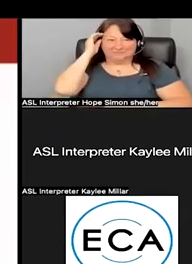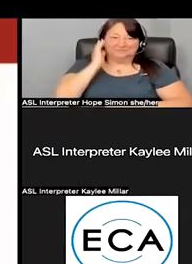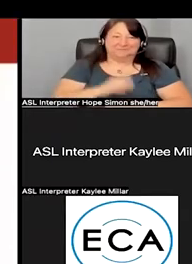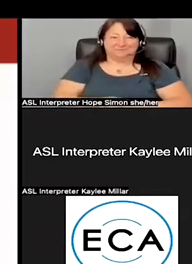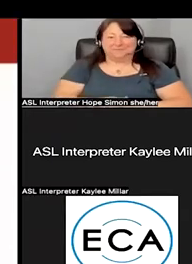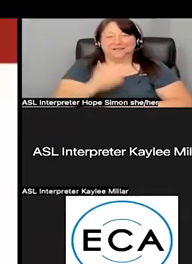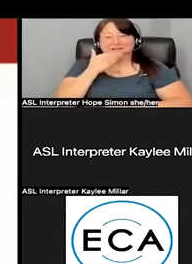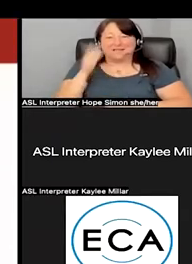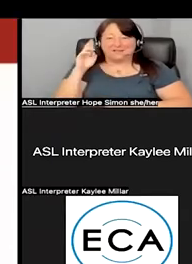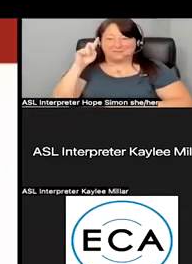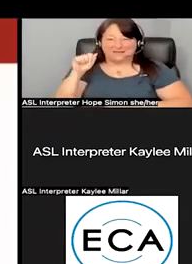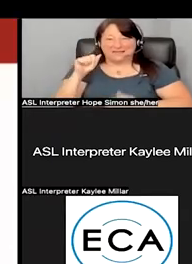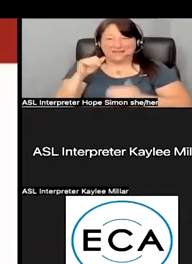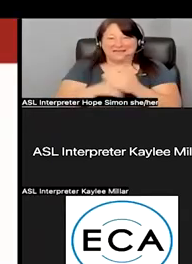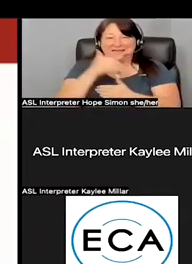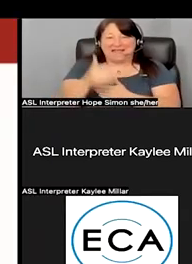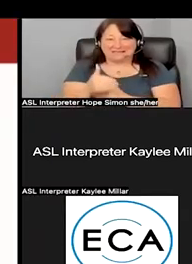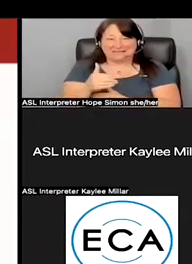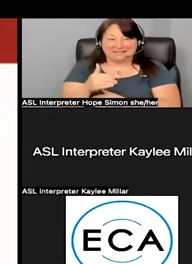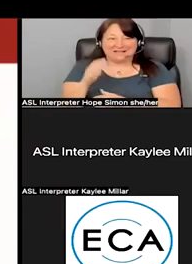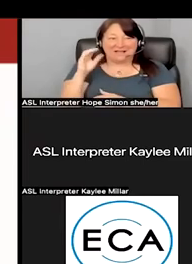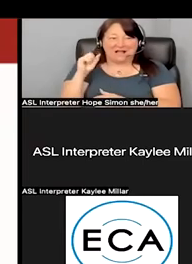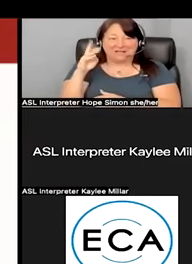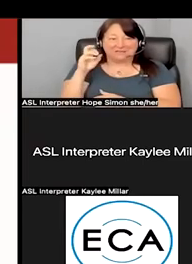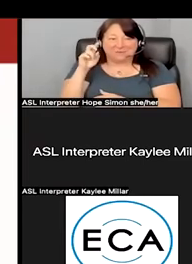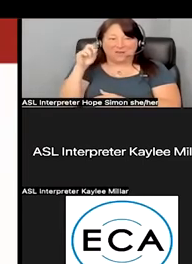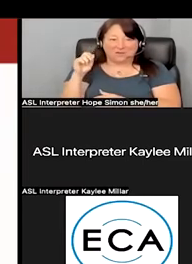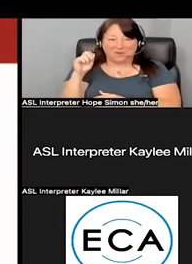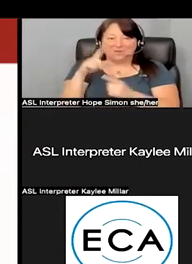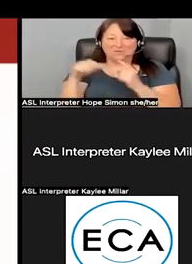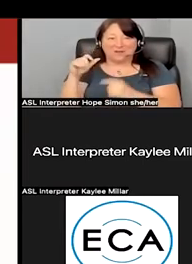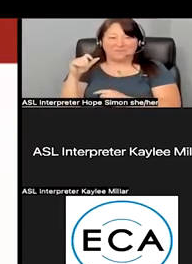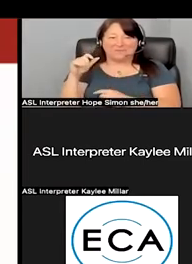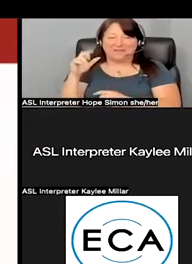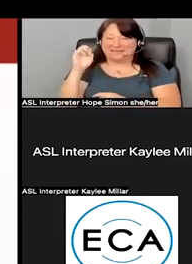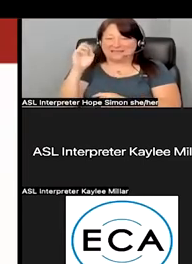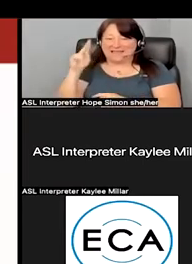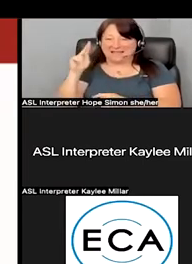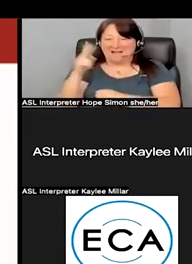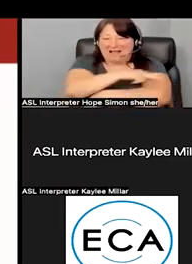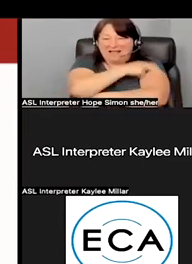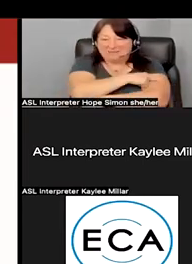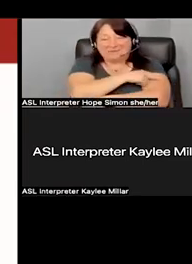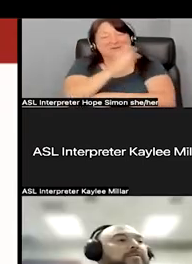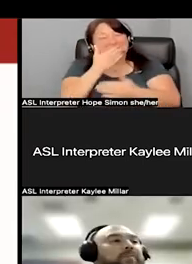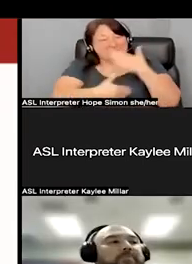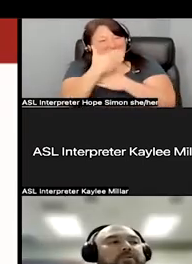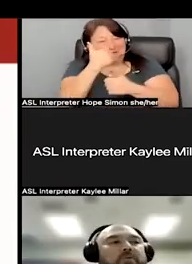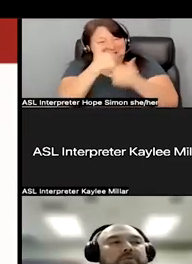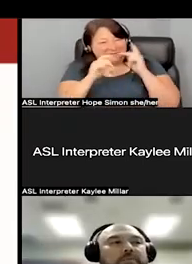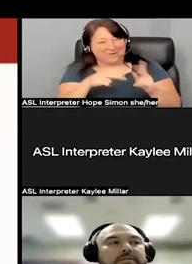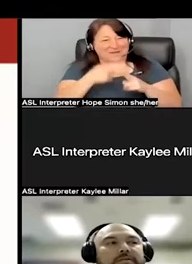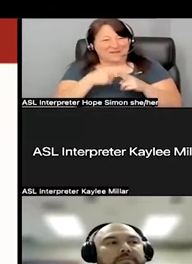Thank you, Brenda. And next up is Oswaldo from Tech Hospital. Good morning, everyone. So my